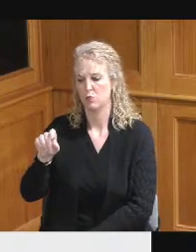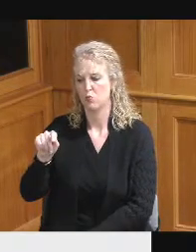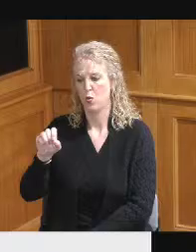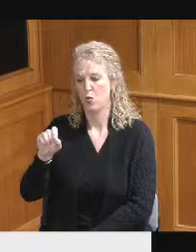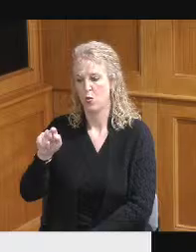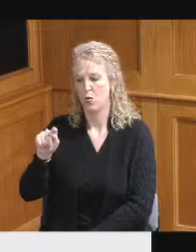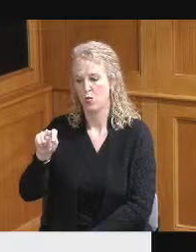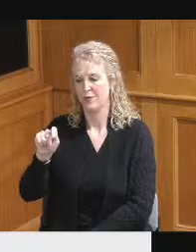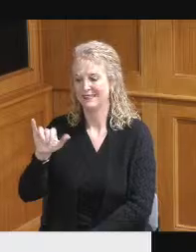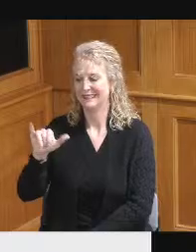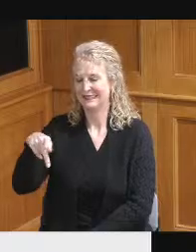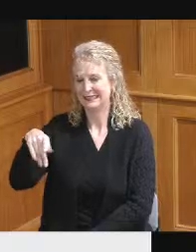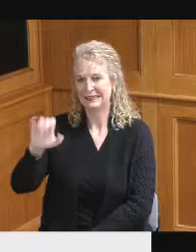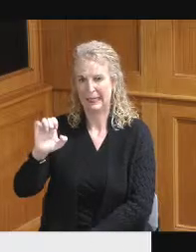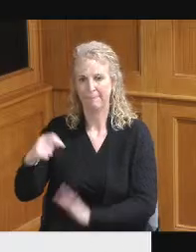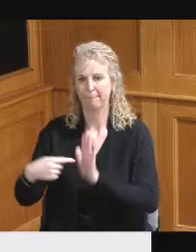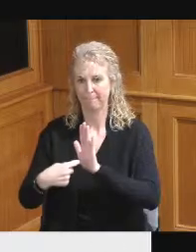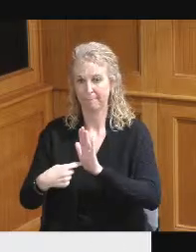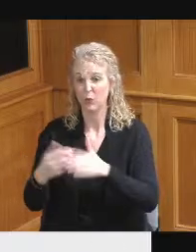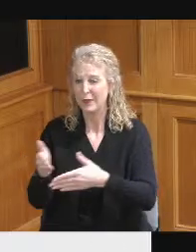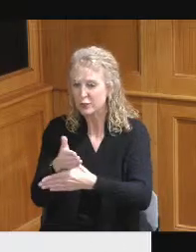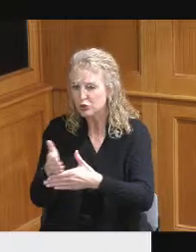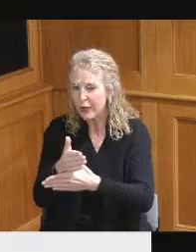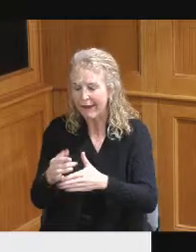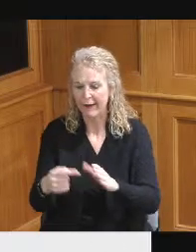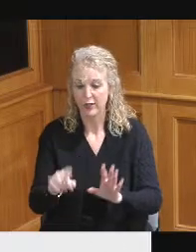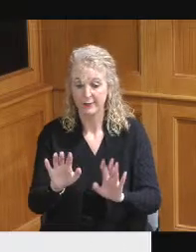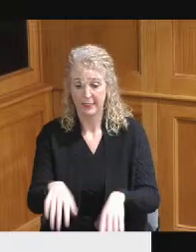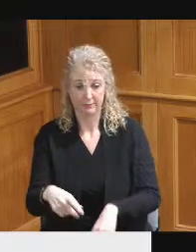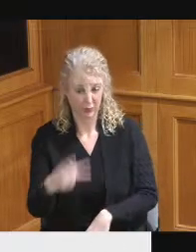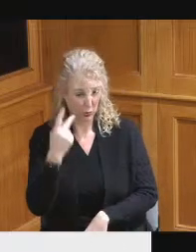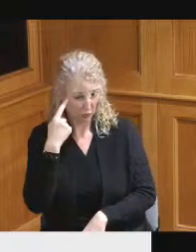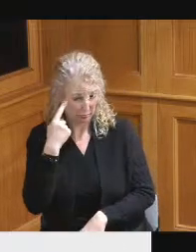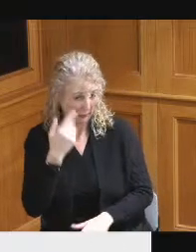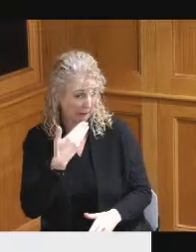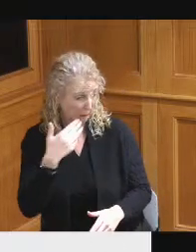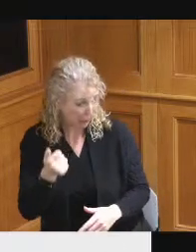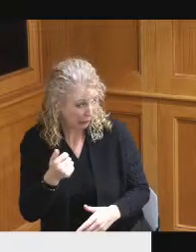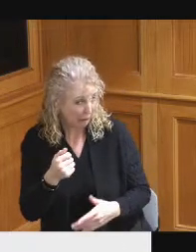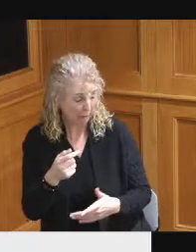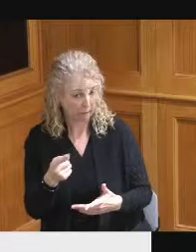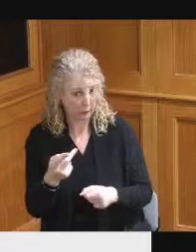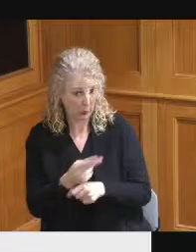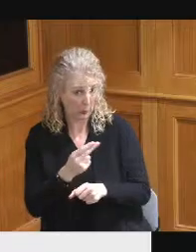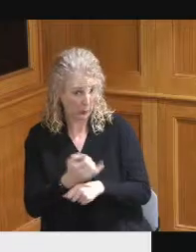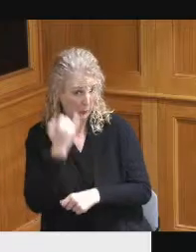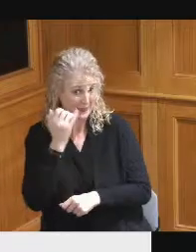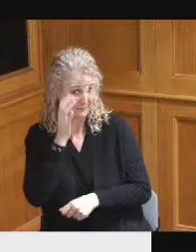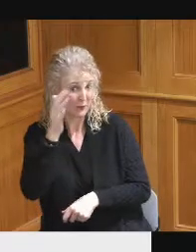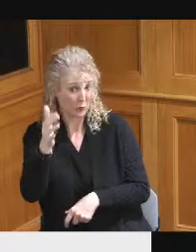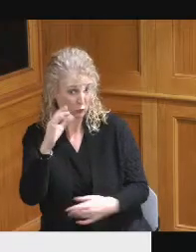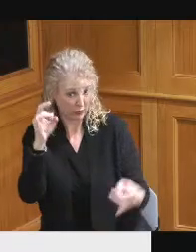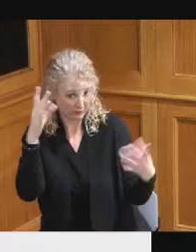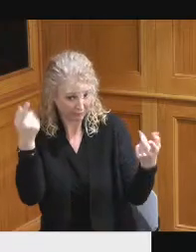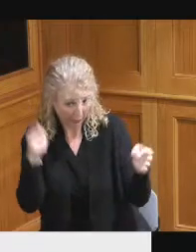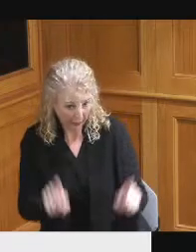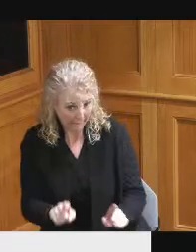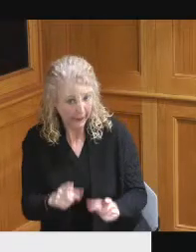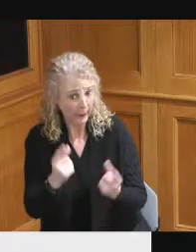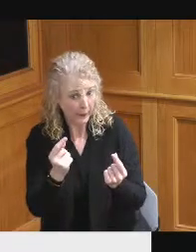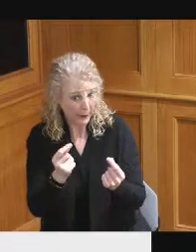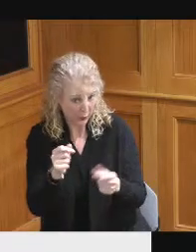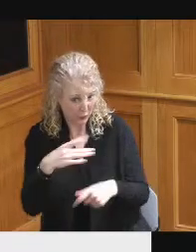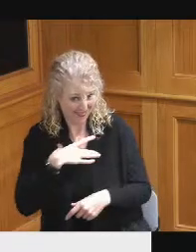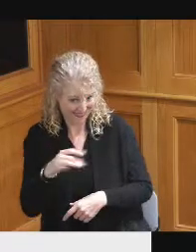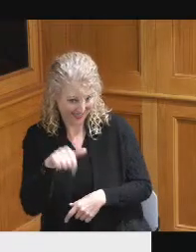developed a second round where we shared those prototypes with the same participants from public health and emergency management agencies